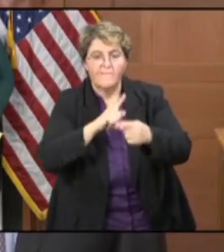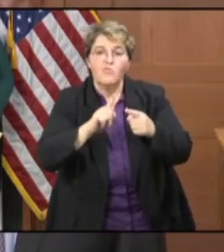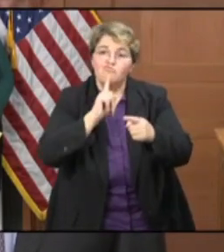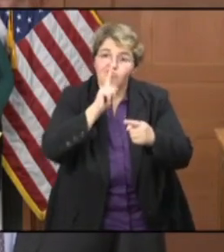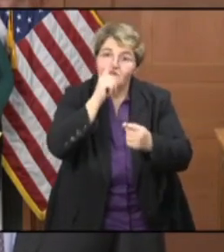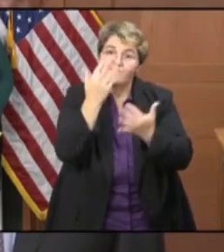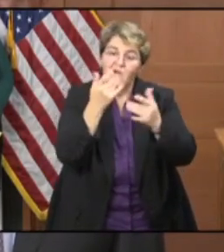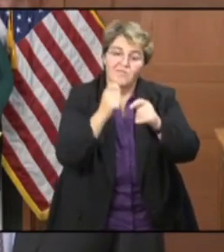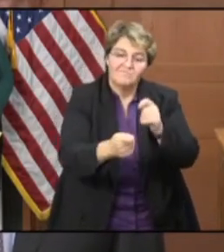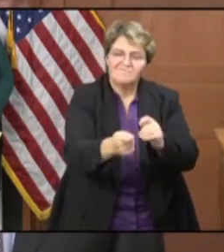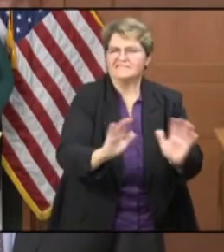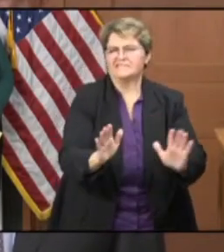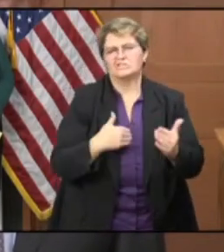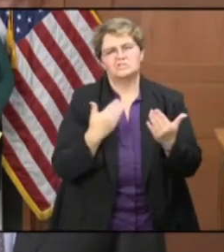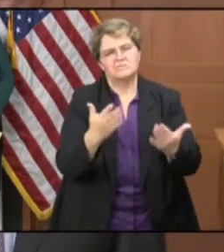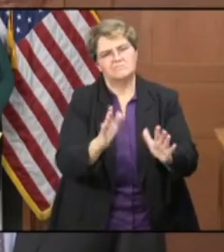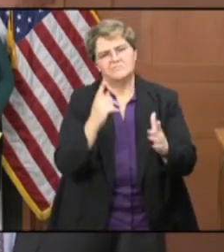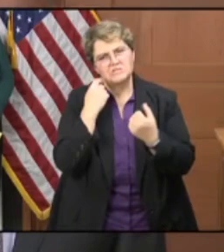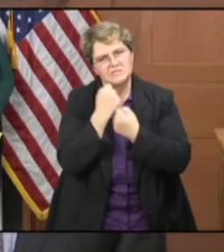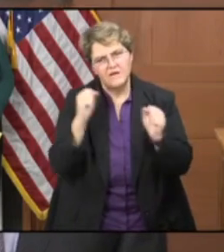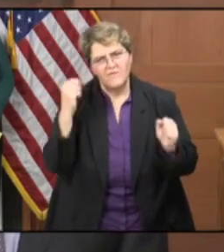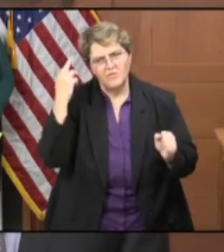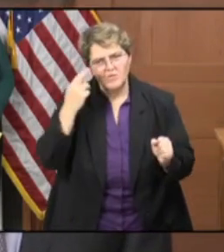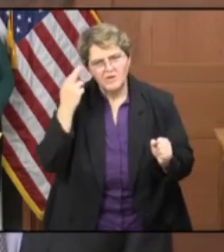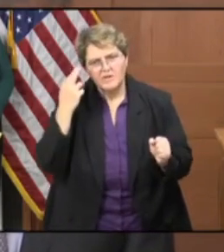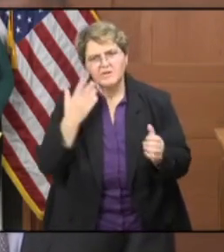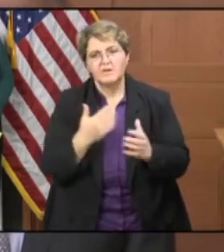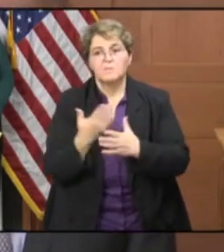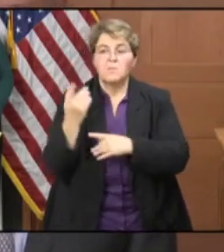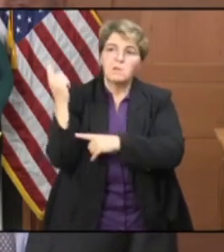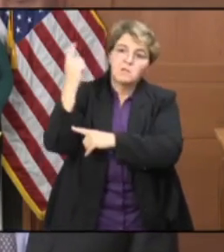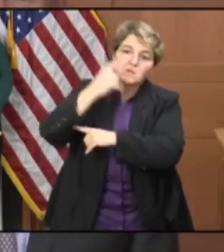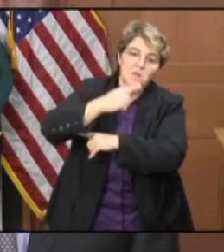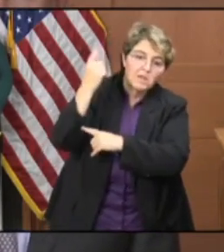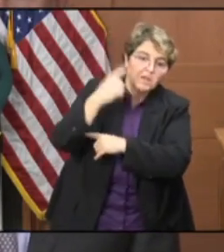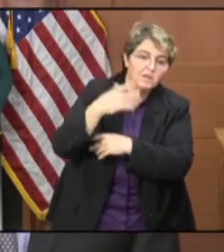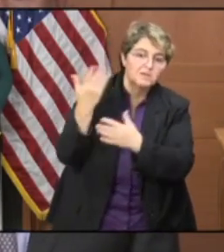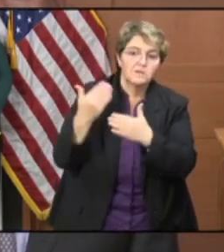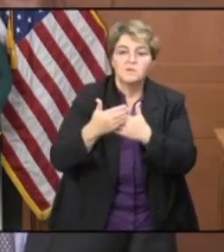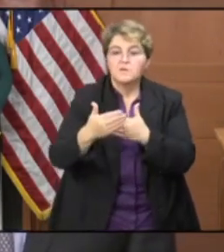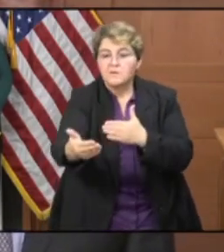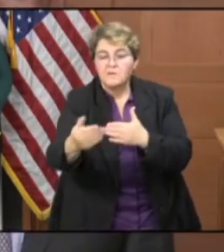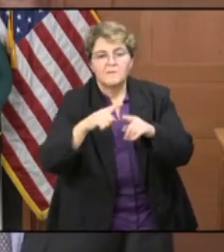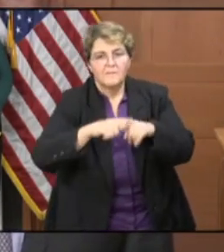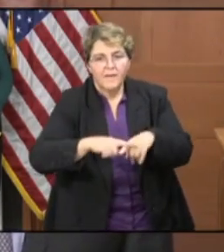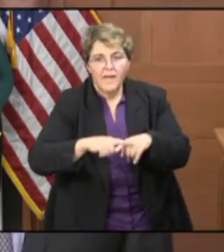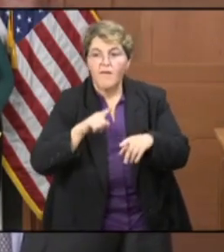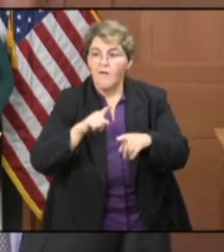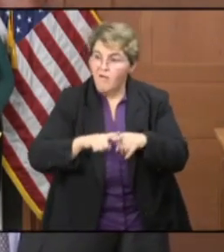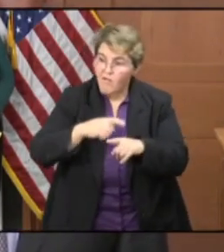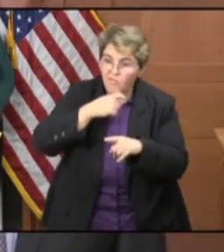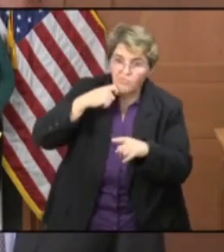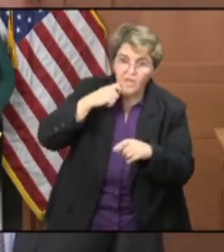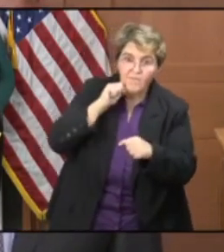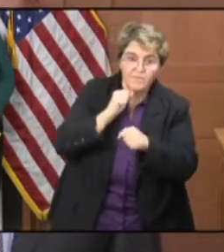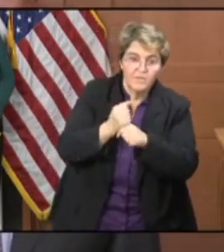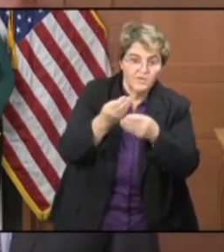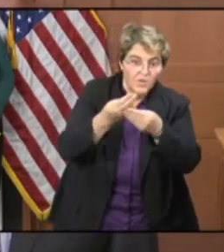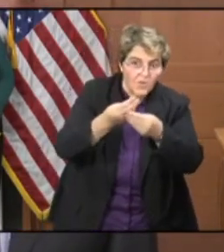head through these next few days and possibly weeks of continued dry weather. Think about the first responders, think about your